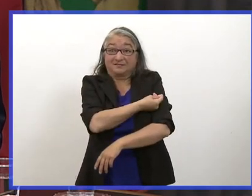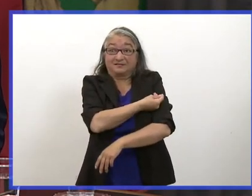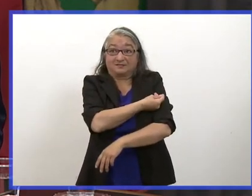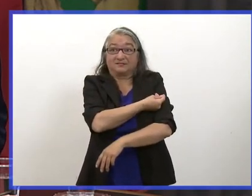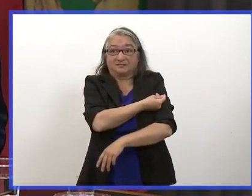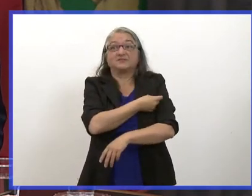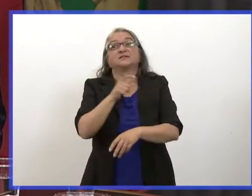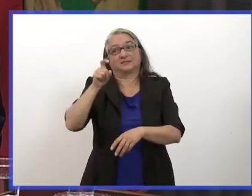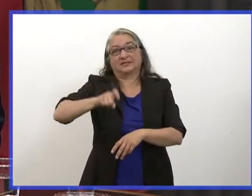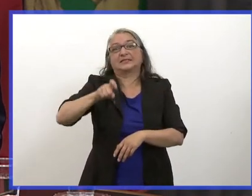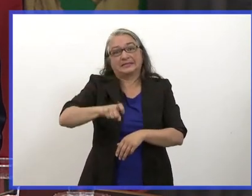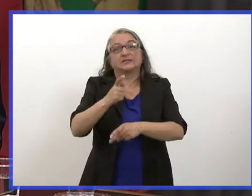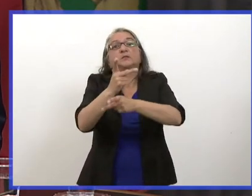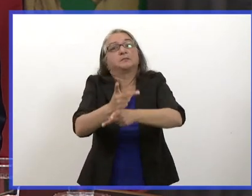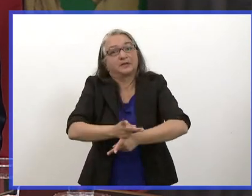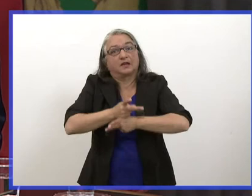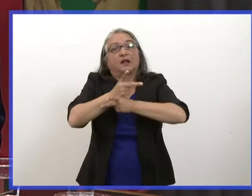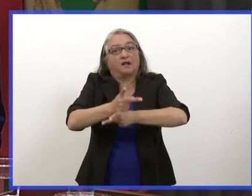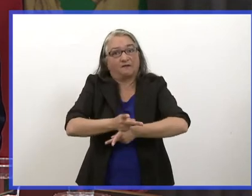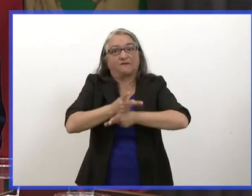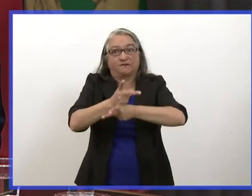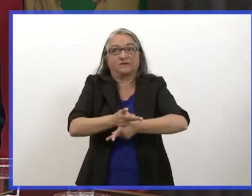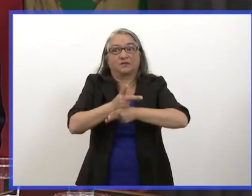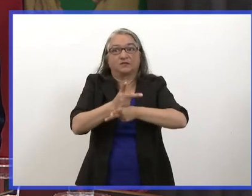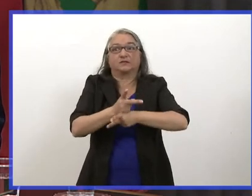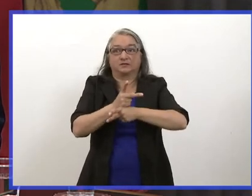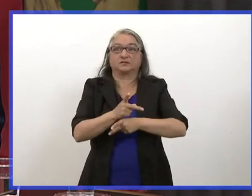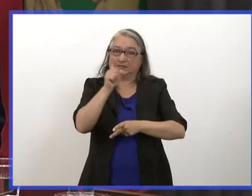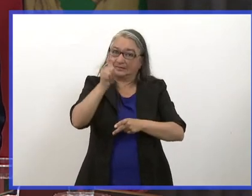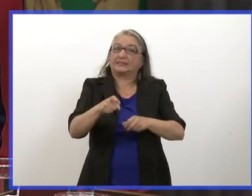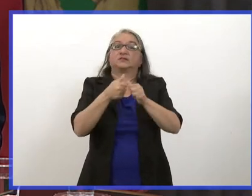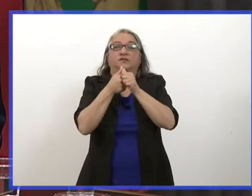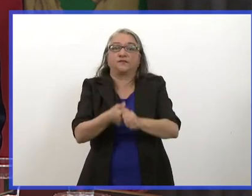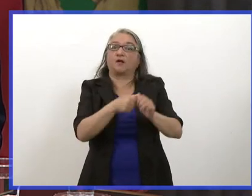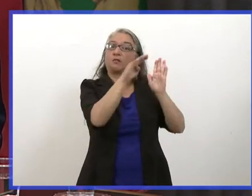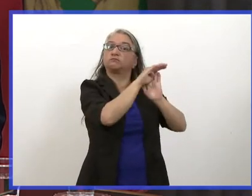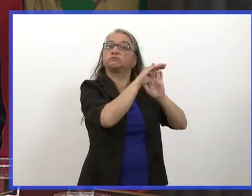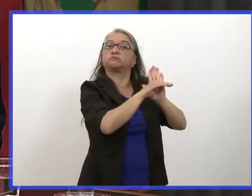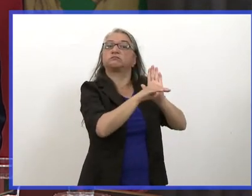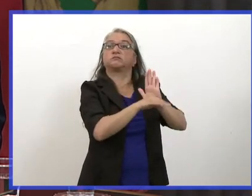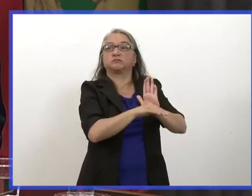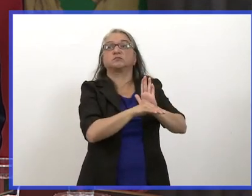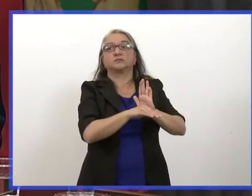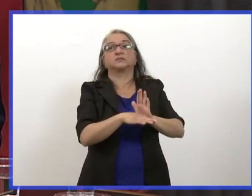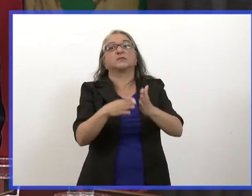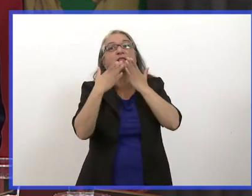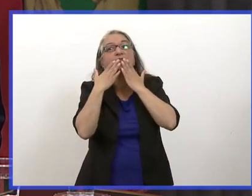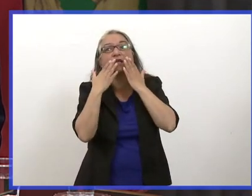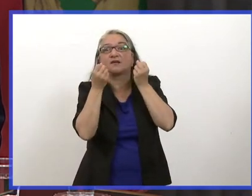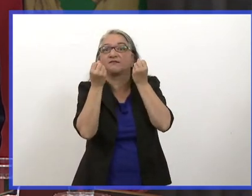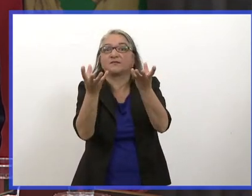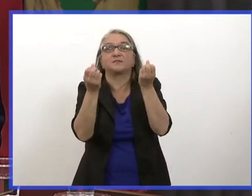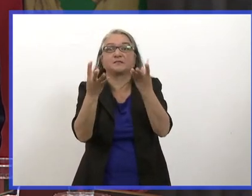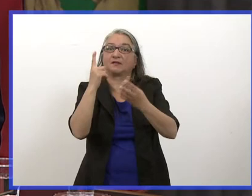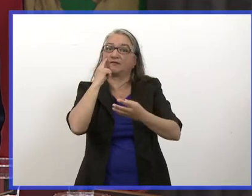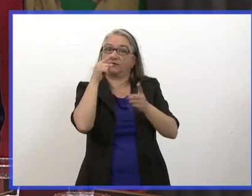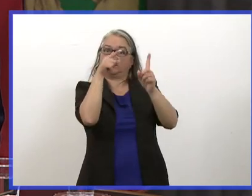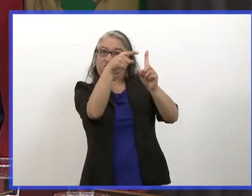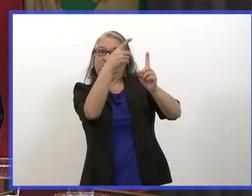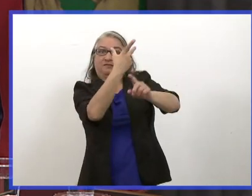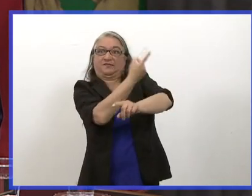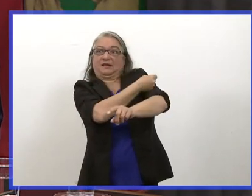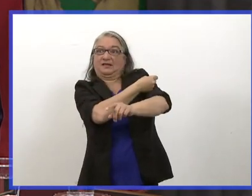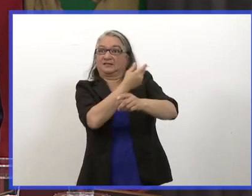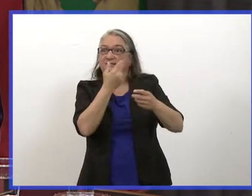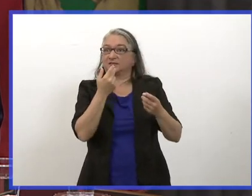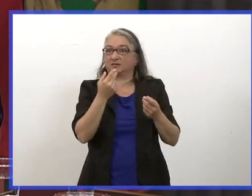thankful they're here, and we're very thankful for the people who helped develop them, but they're not perfect. And we need to be very, very vigilant as we